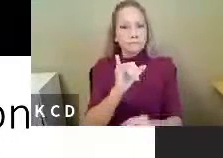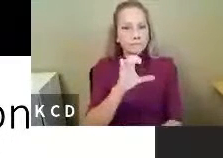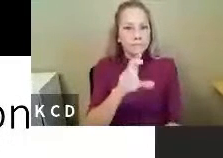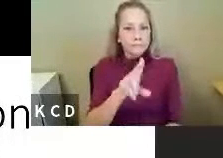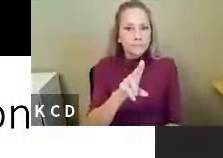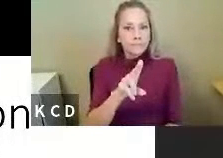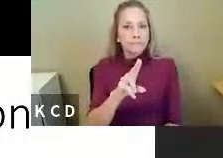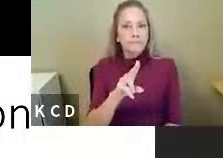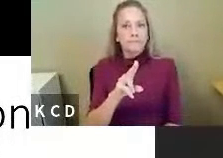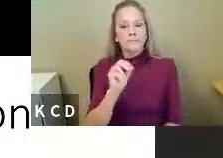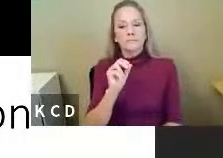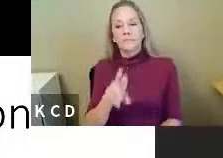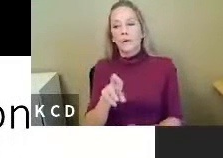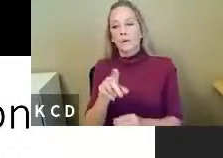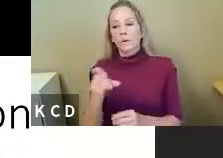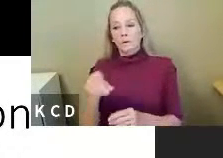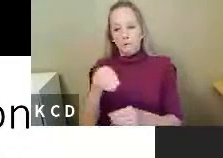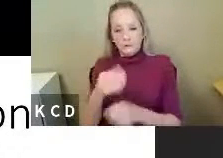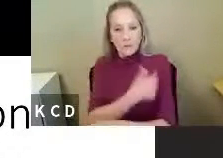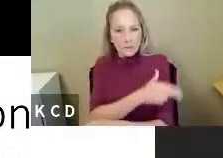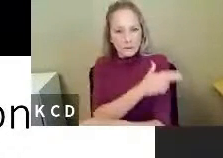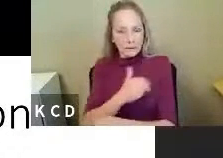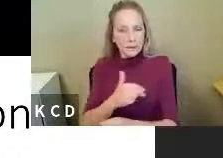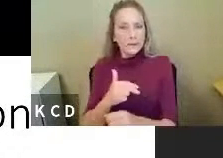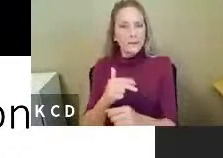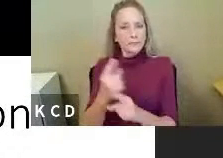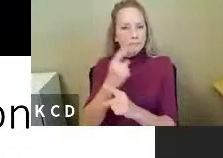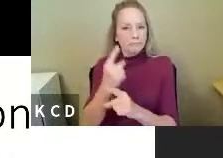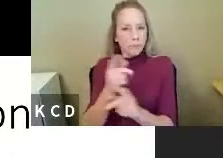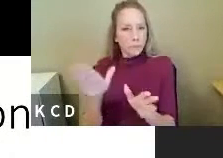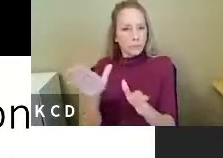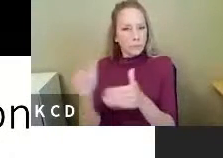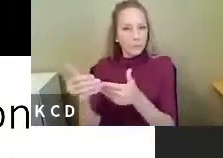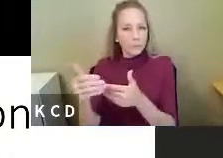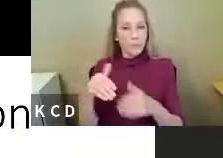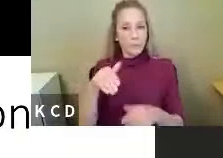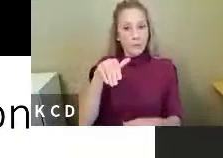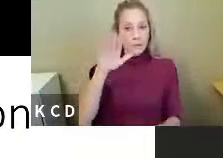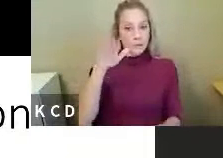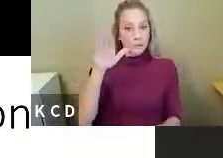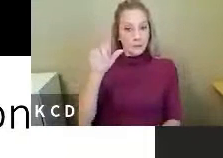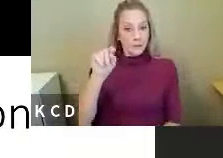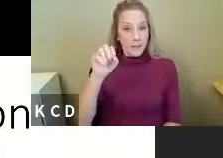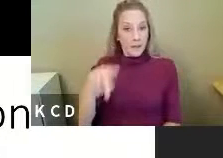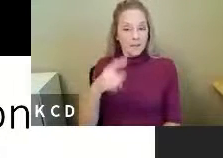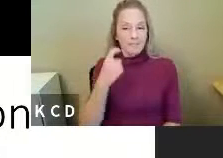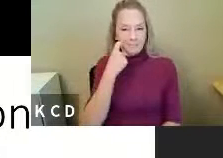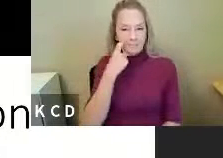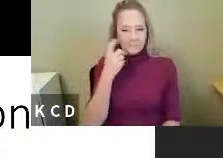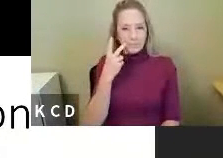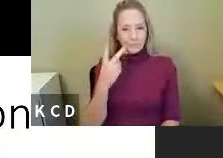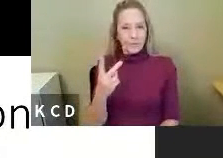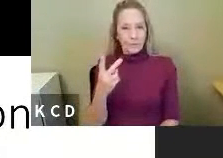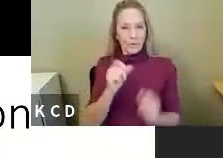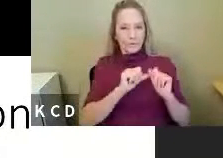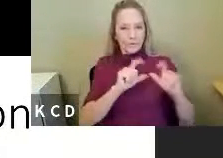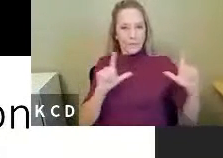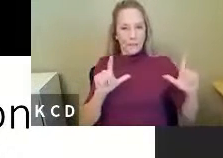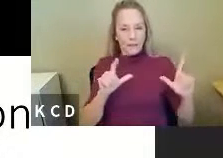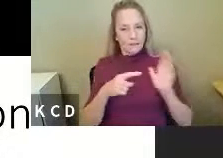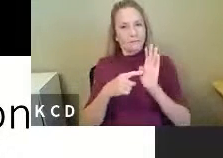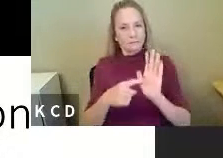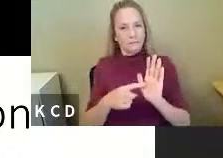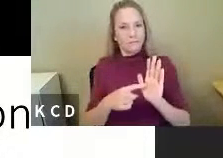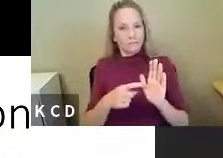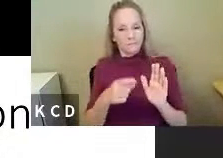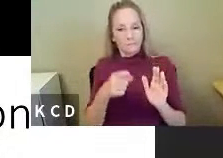and in a regular room. And so on the top, that's what we just looked at, really just represented